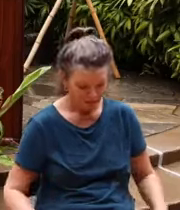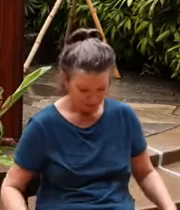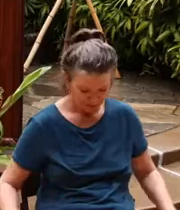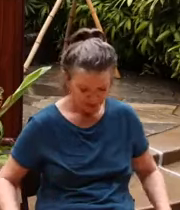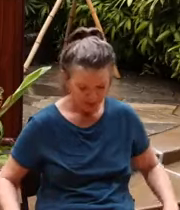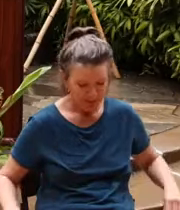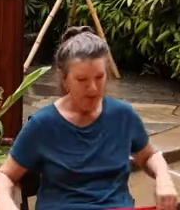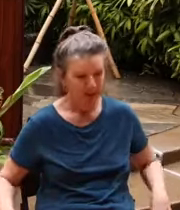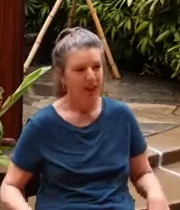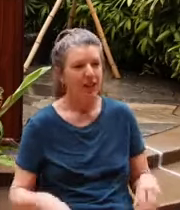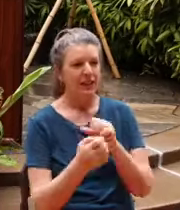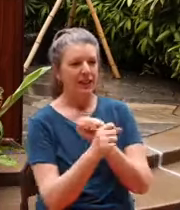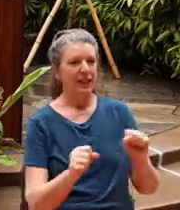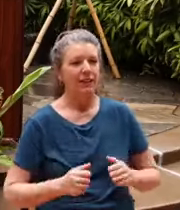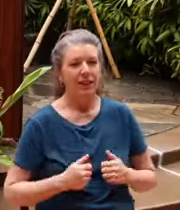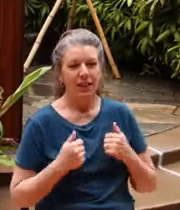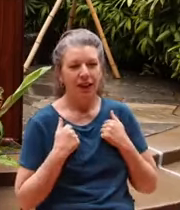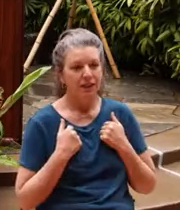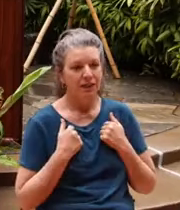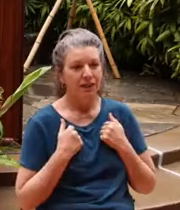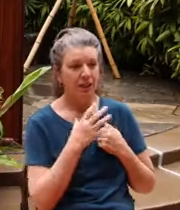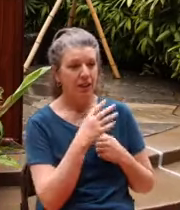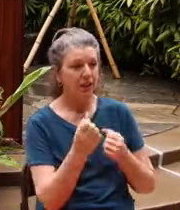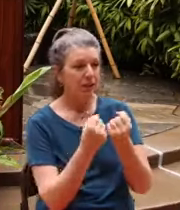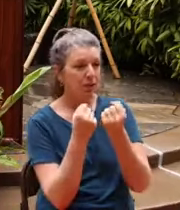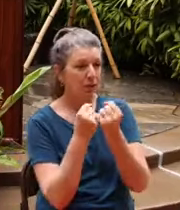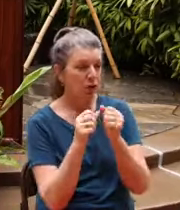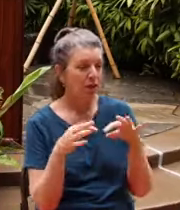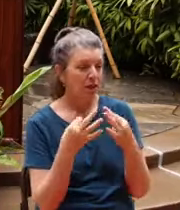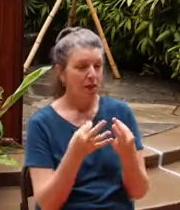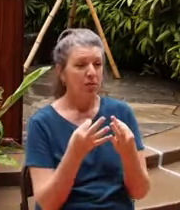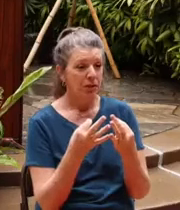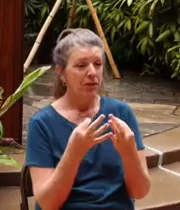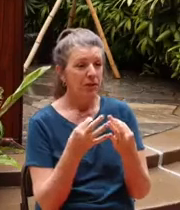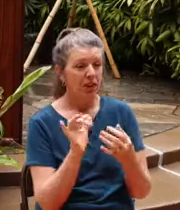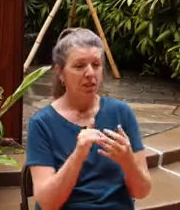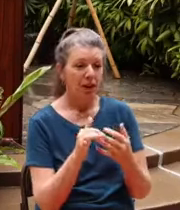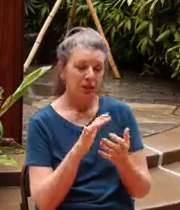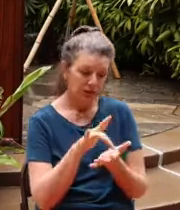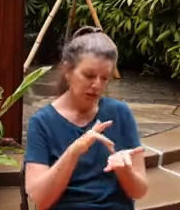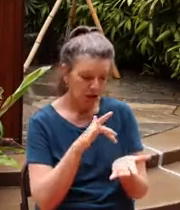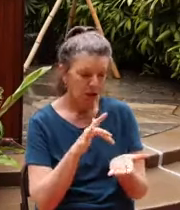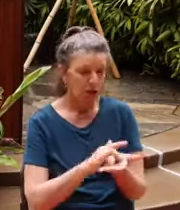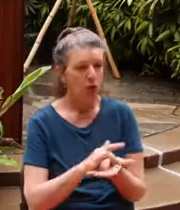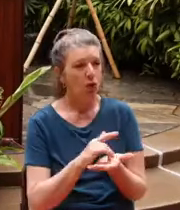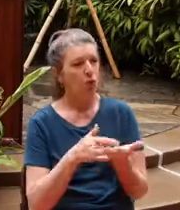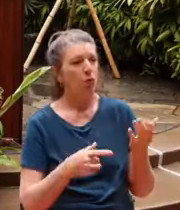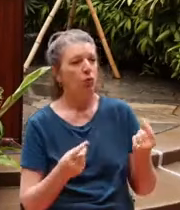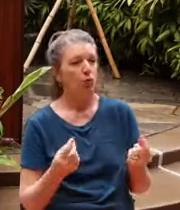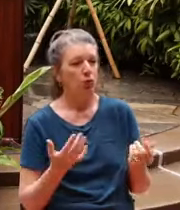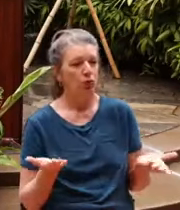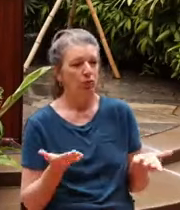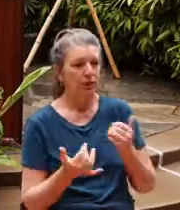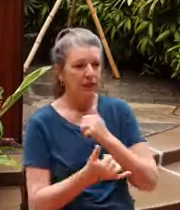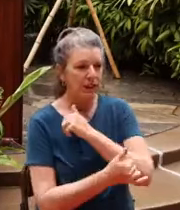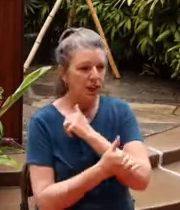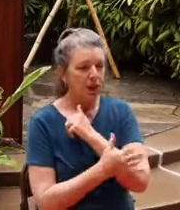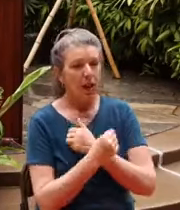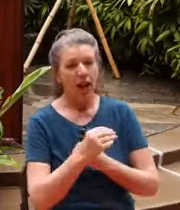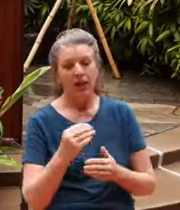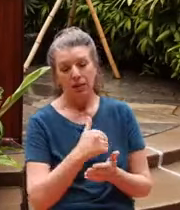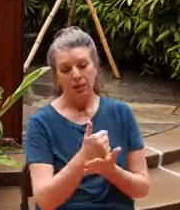Saving lives and supporting families sits at the core of what we do as a county, and our budget